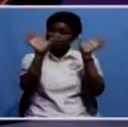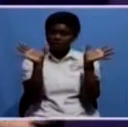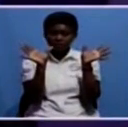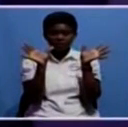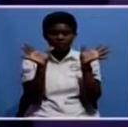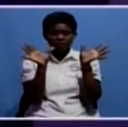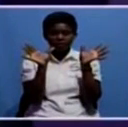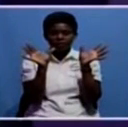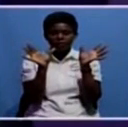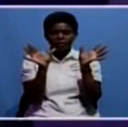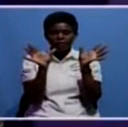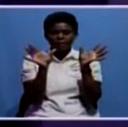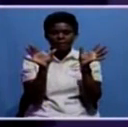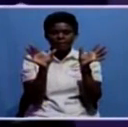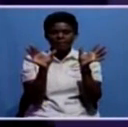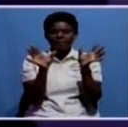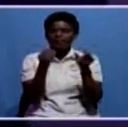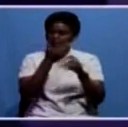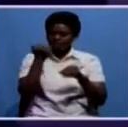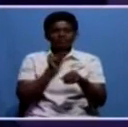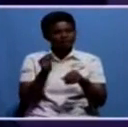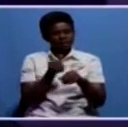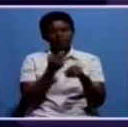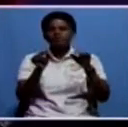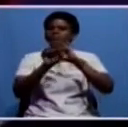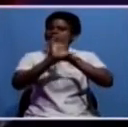people associated with the ruling party who come out very vicious.